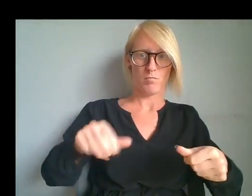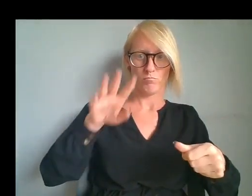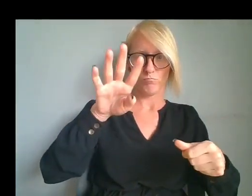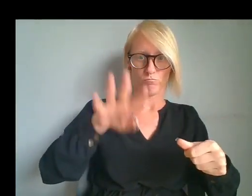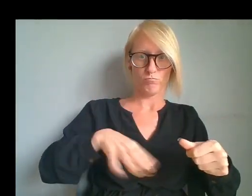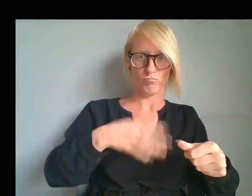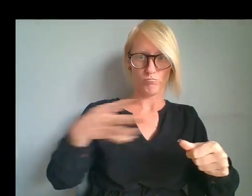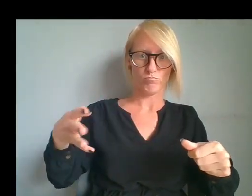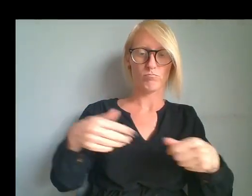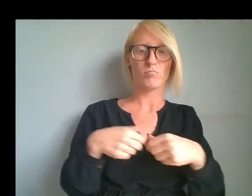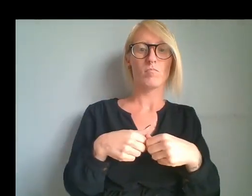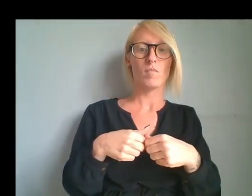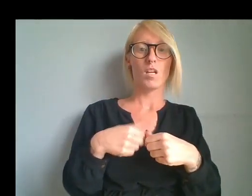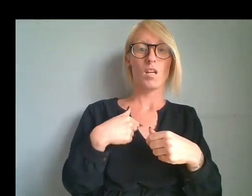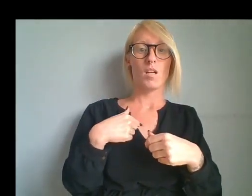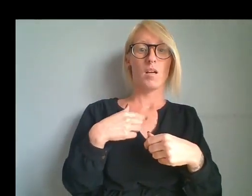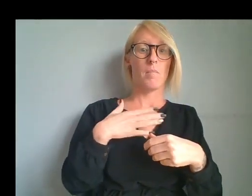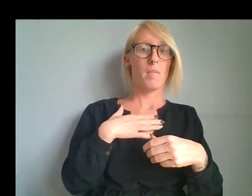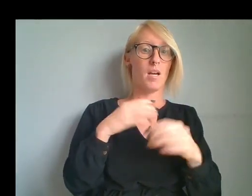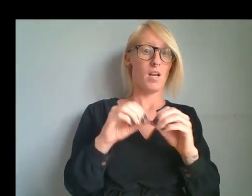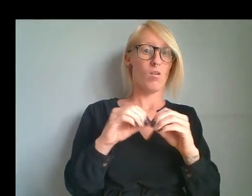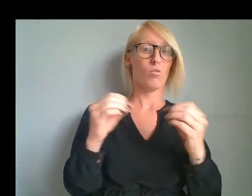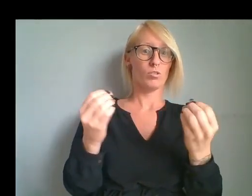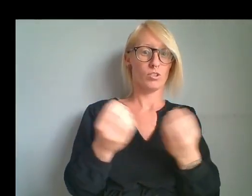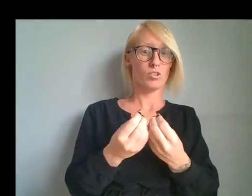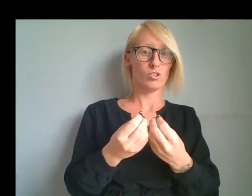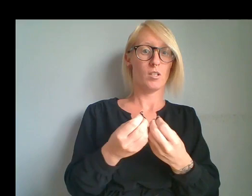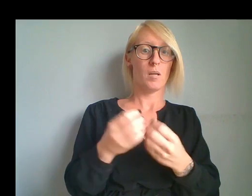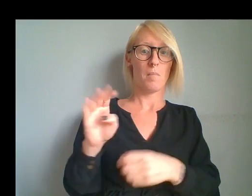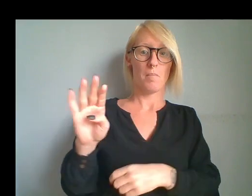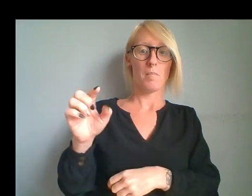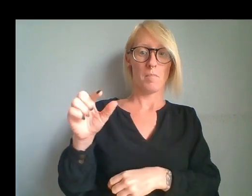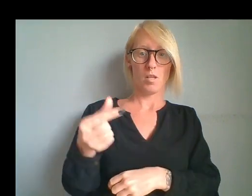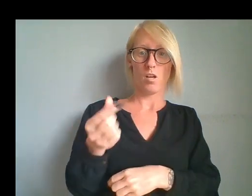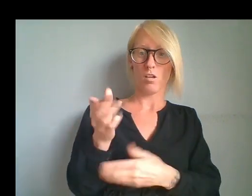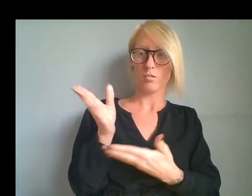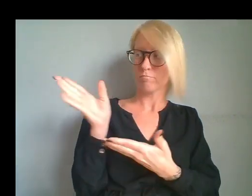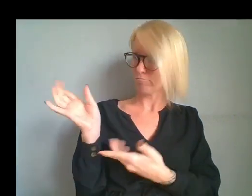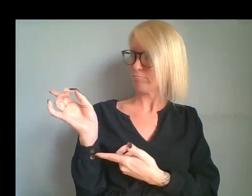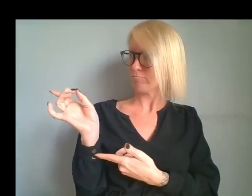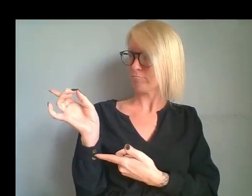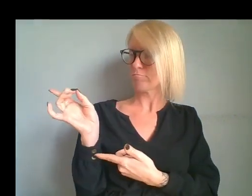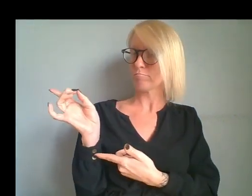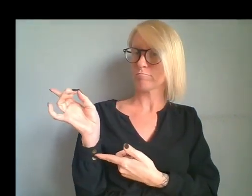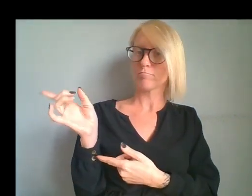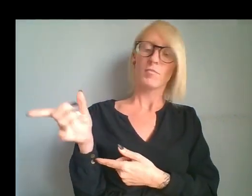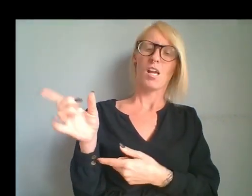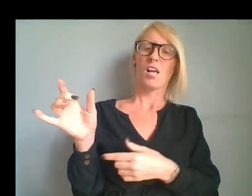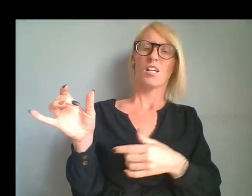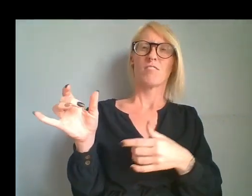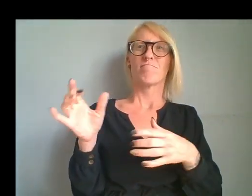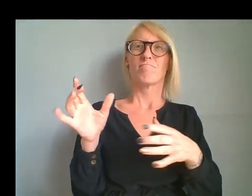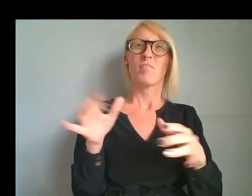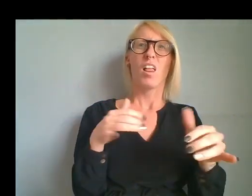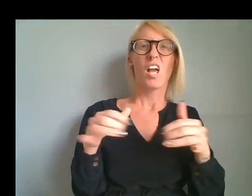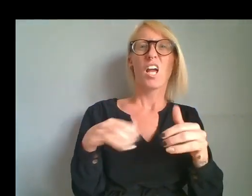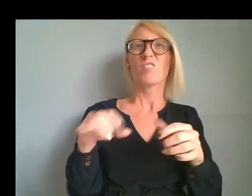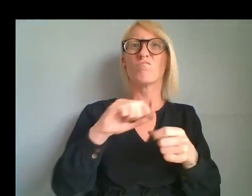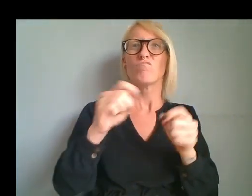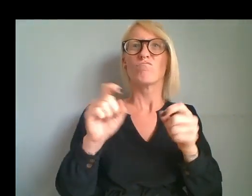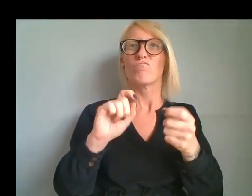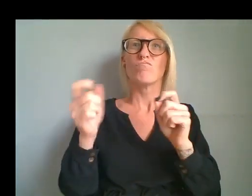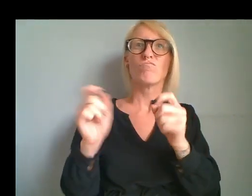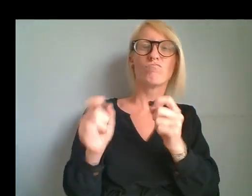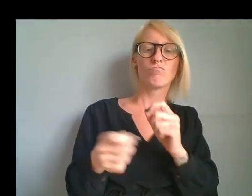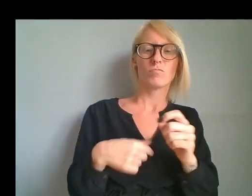Foundation's blog, and we've changed it around, played around with all different things for it. What I just want to point out is you can put in